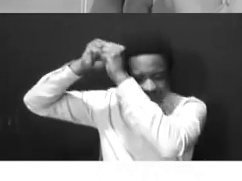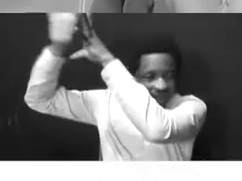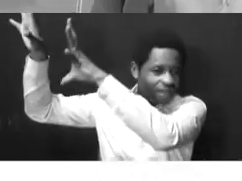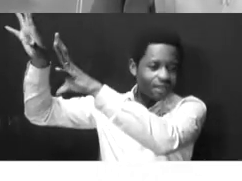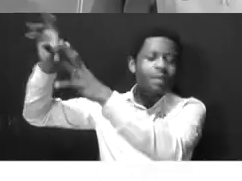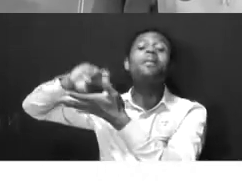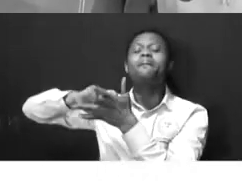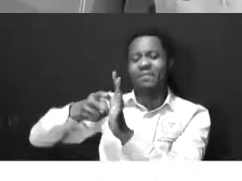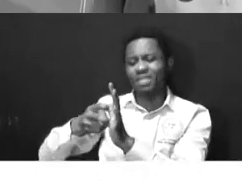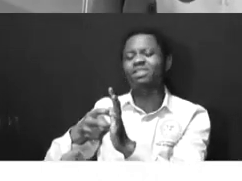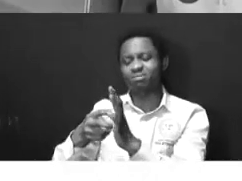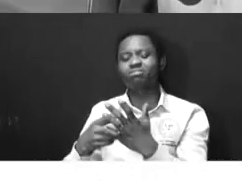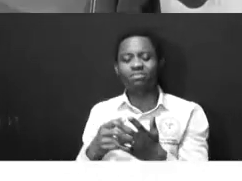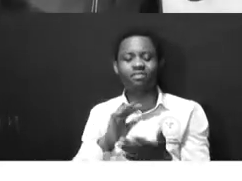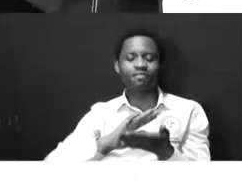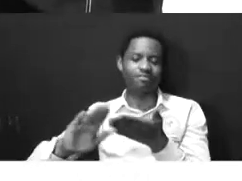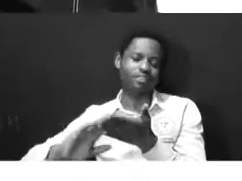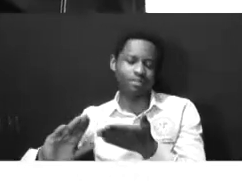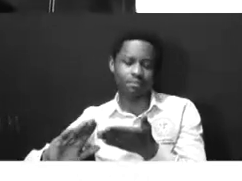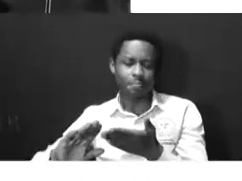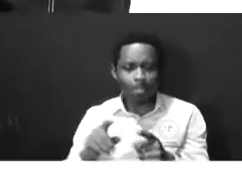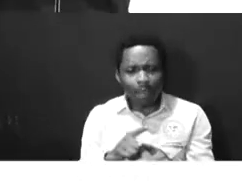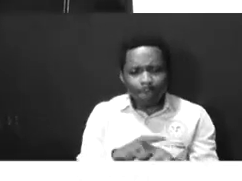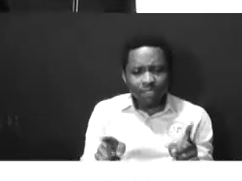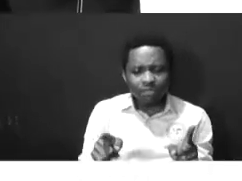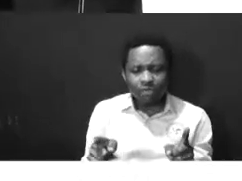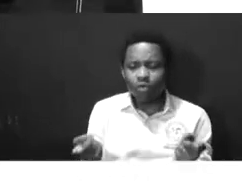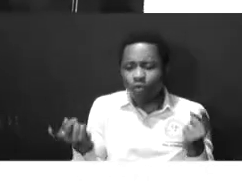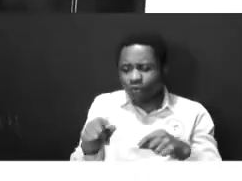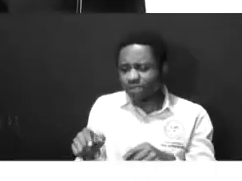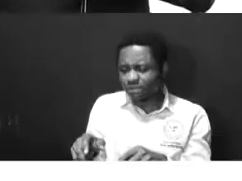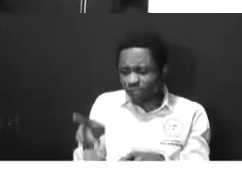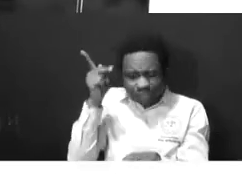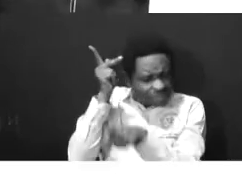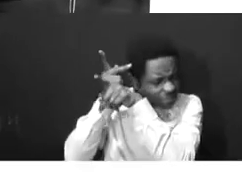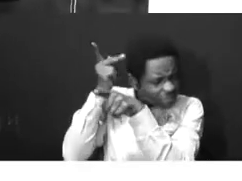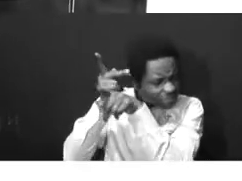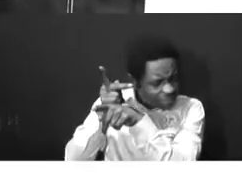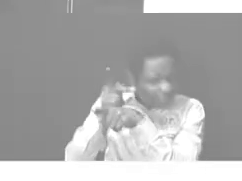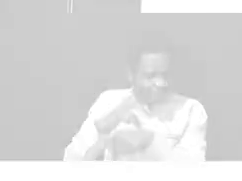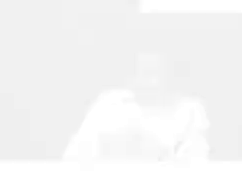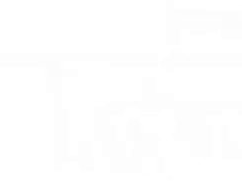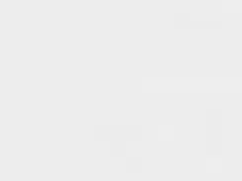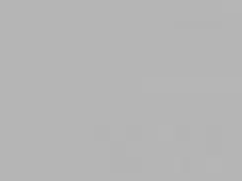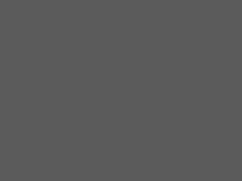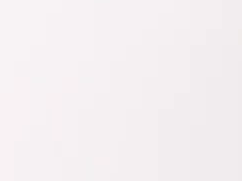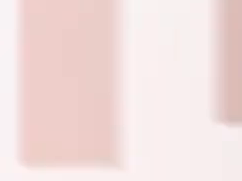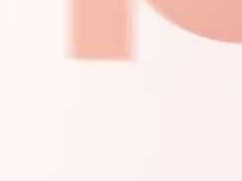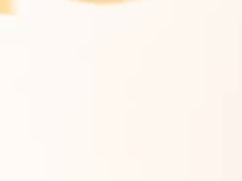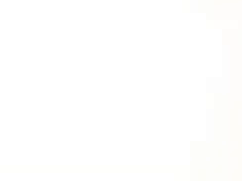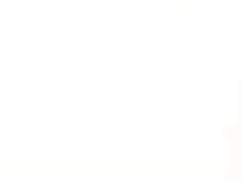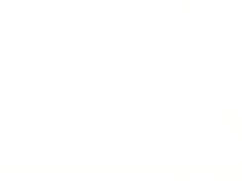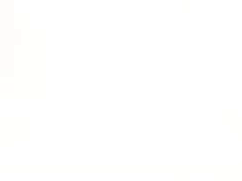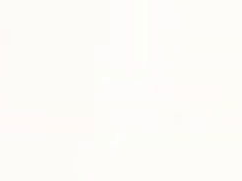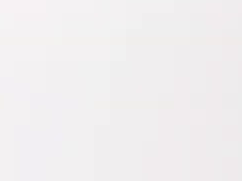ne se wanya nipa no ho menase po. When you let it go, you are forgiven. Wo jemu pe na kye se wudi nipa no fom so akye no.